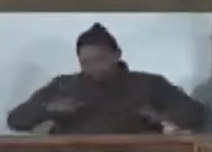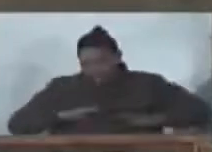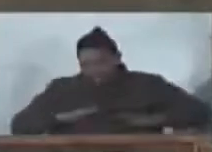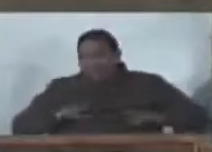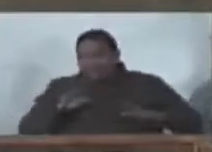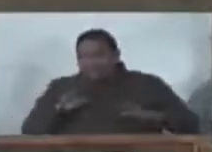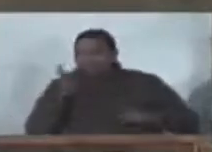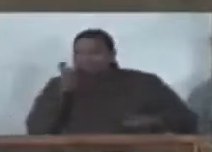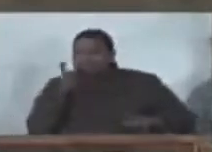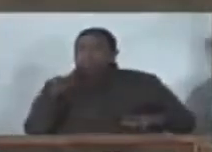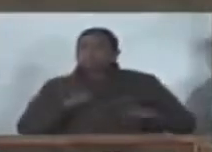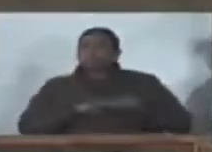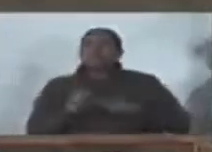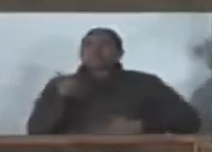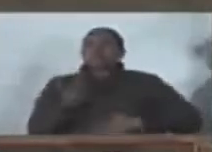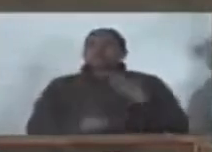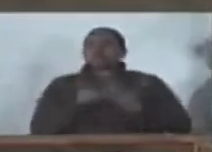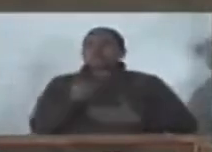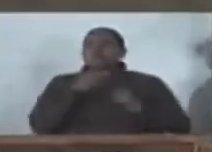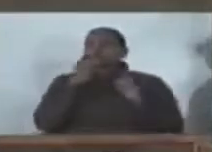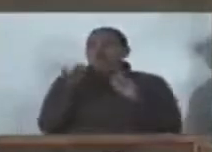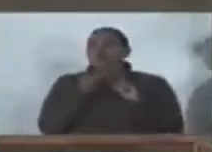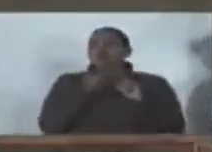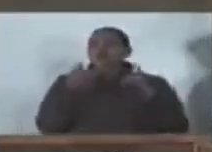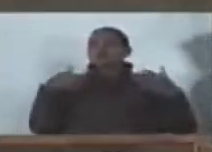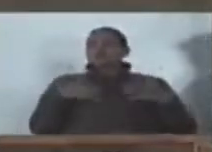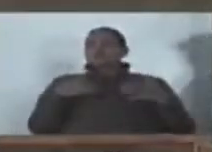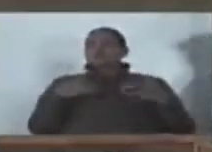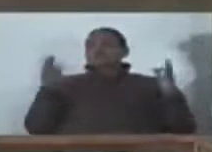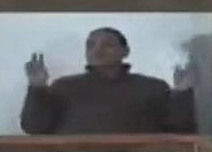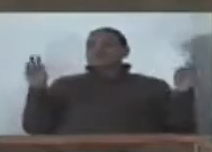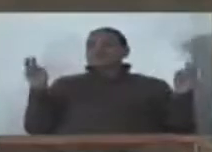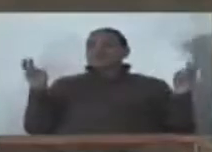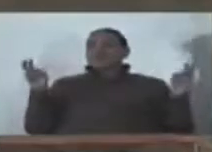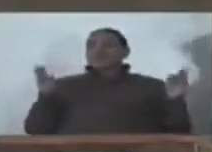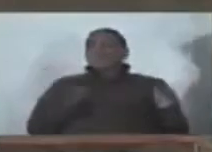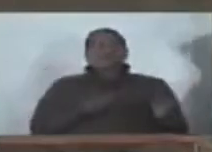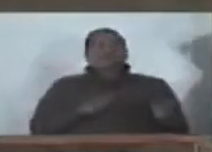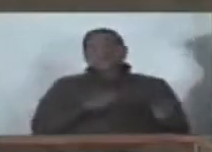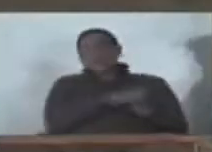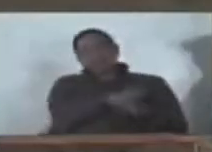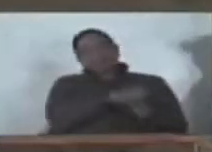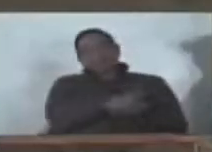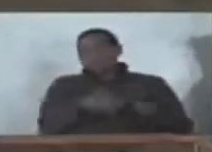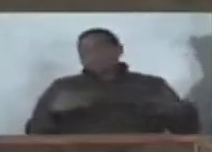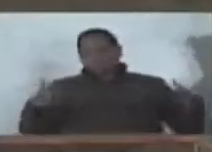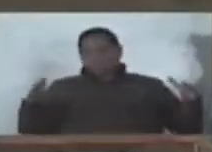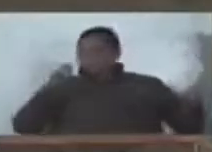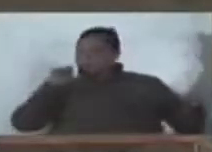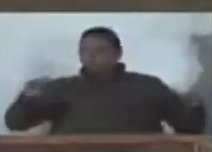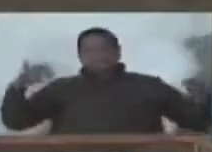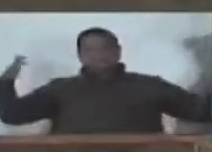she recently started an advocacy group titled Enough is Enough to address